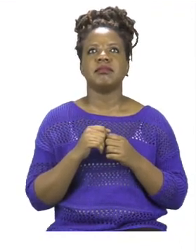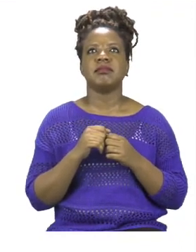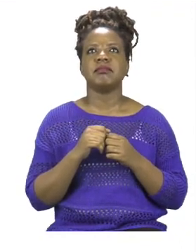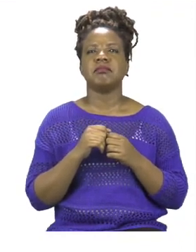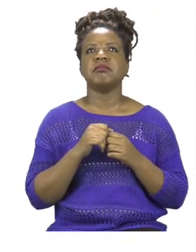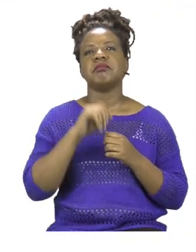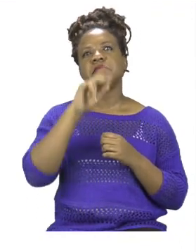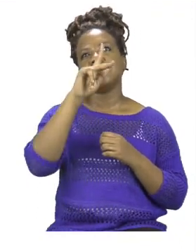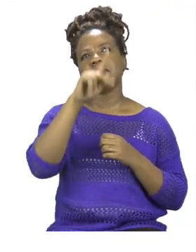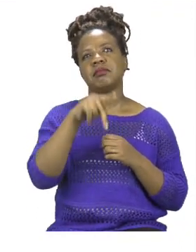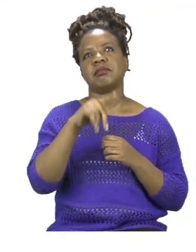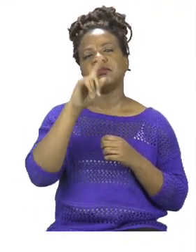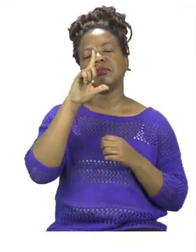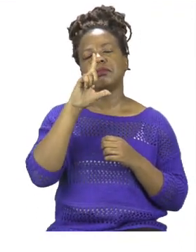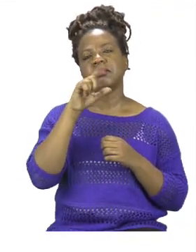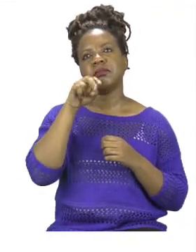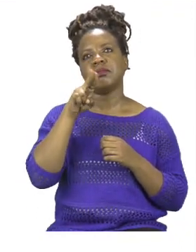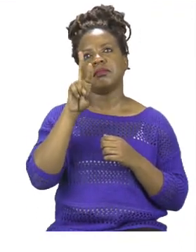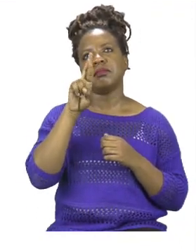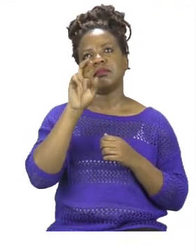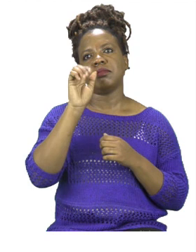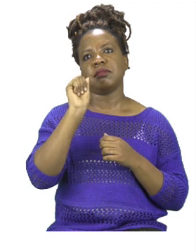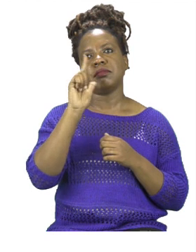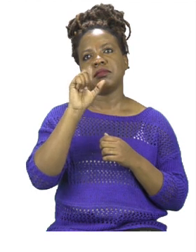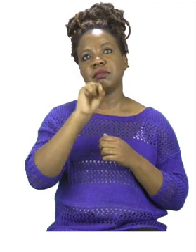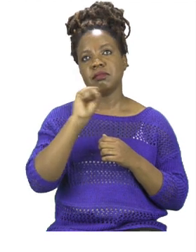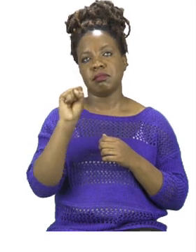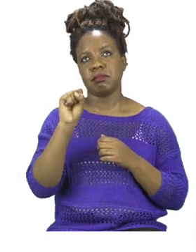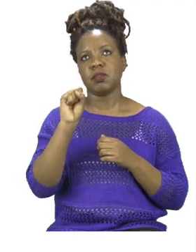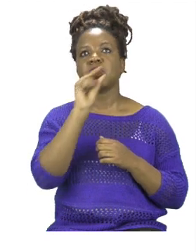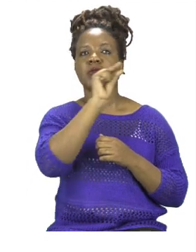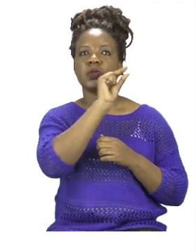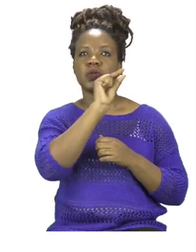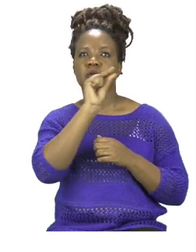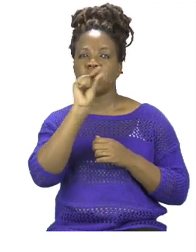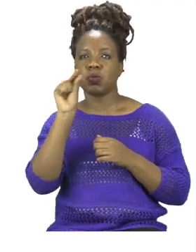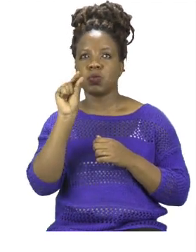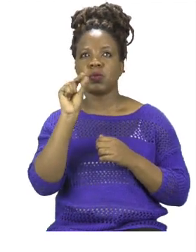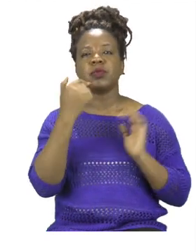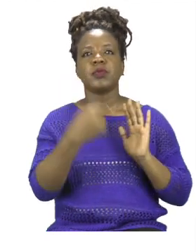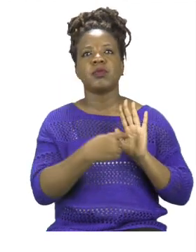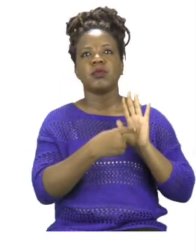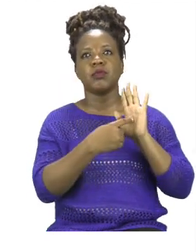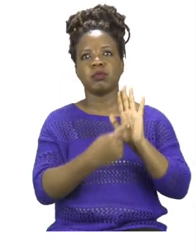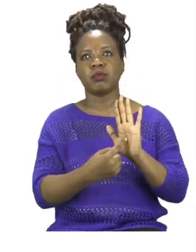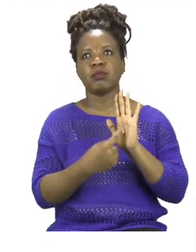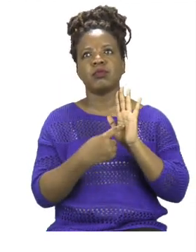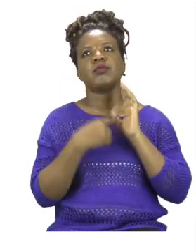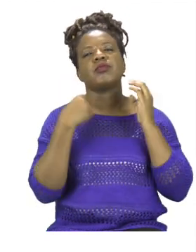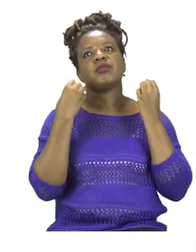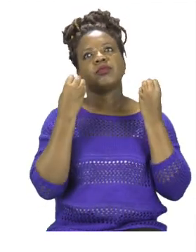dealing with plurals. Now remember, plurals means that a word has changed from just being one thing